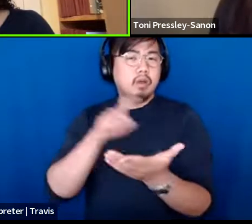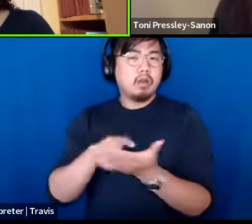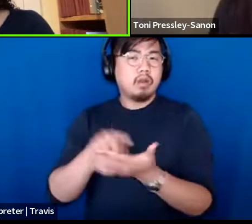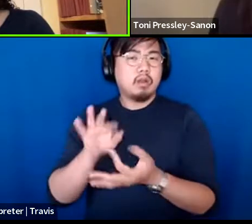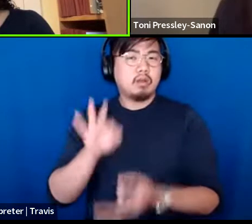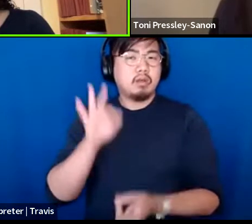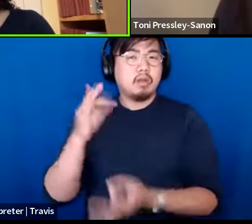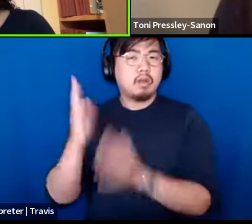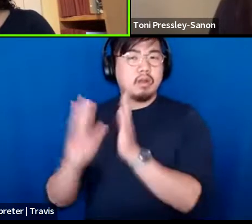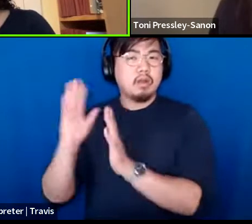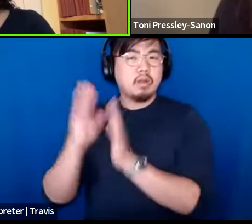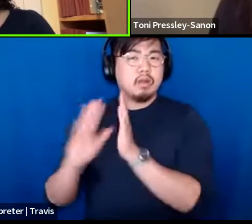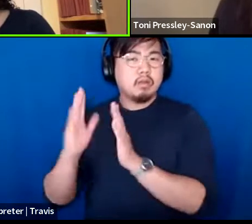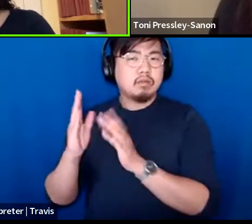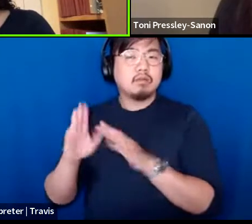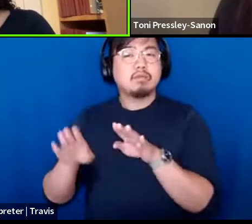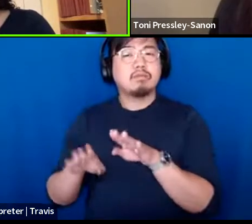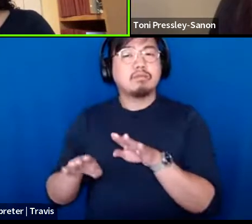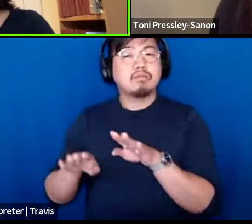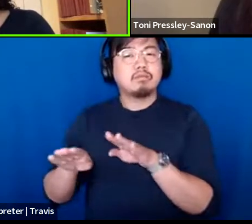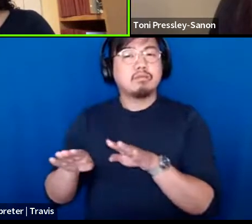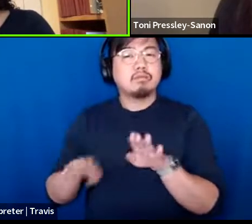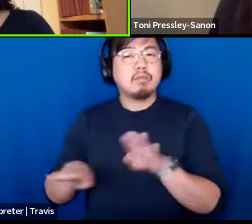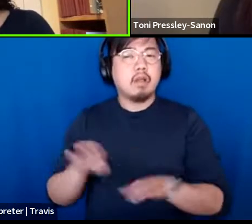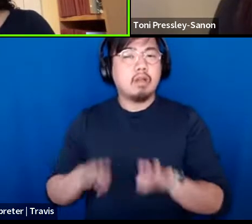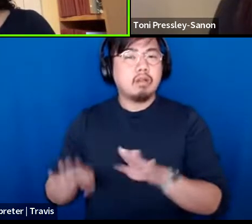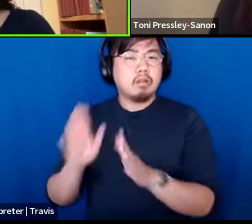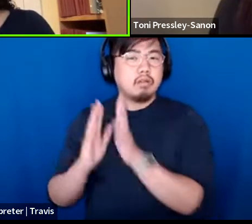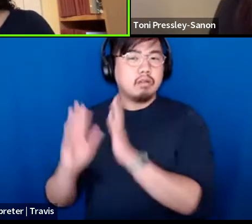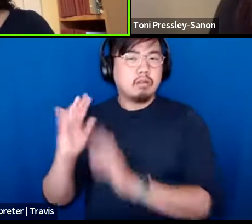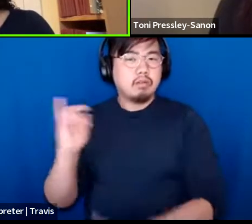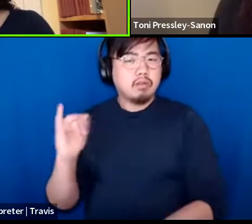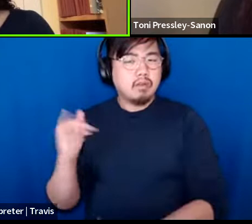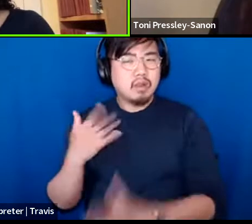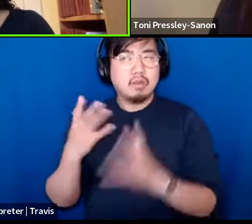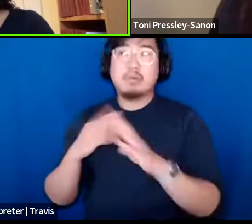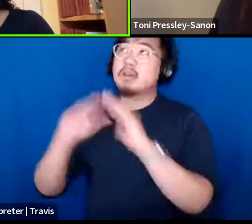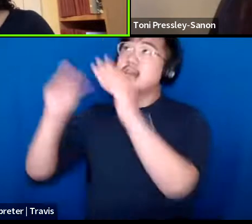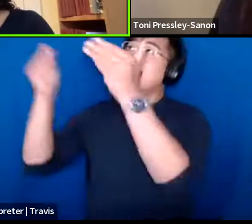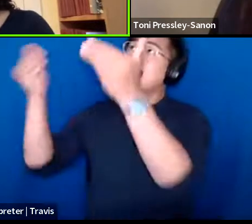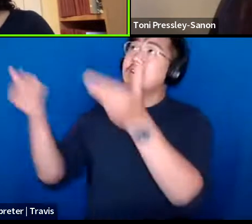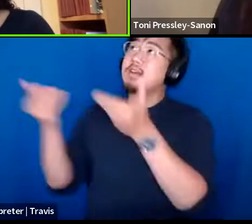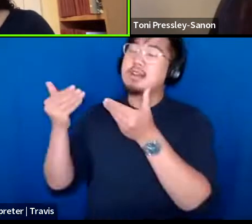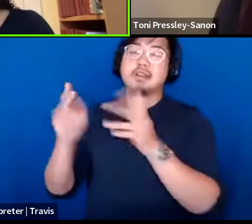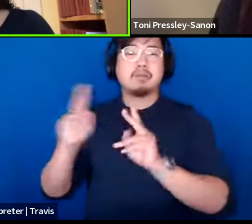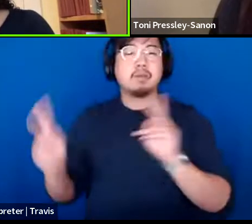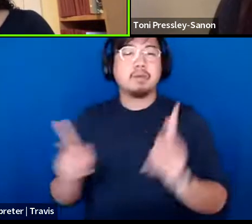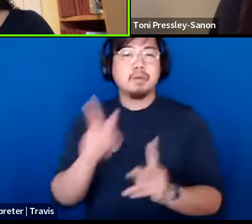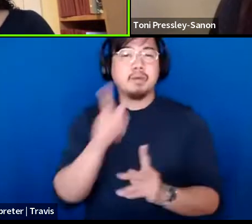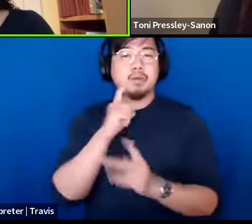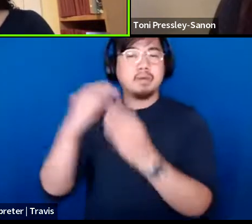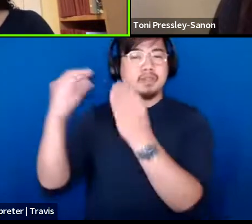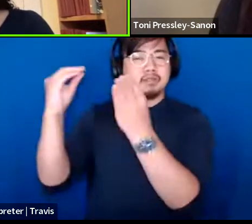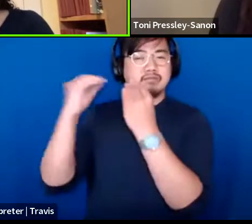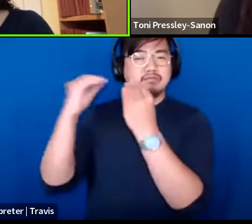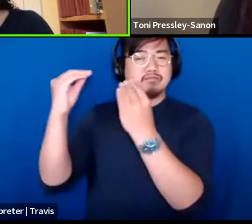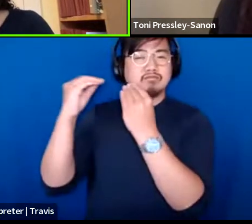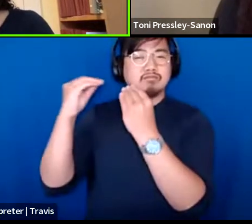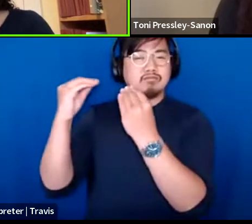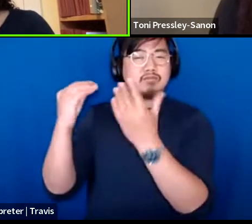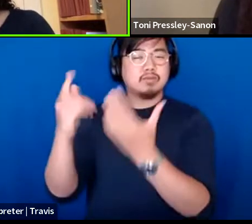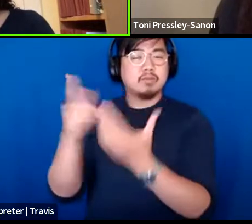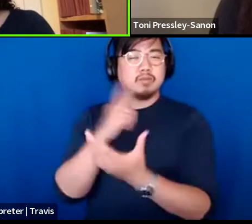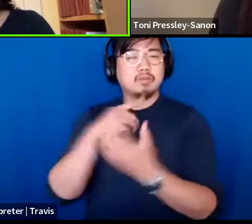ancestors, and to invite them into this space, the people who have been our teachers, who have been our